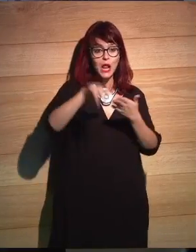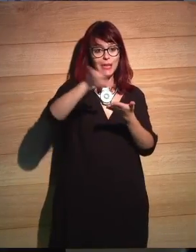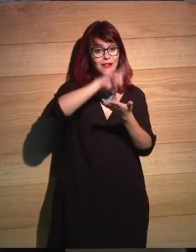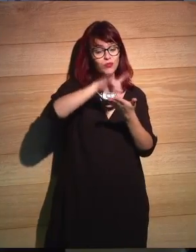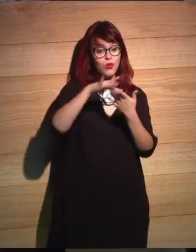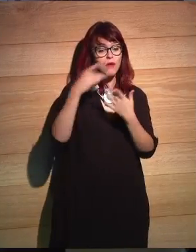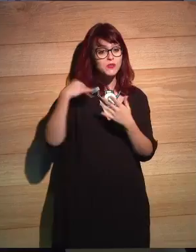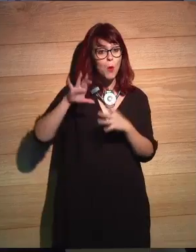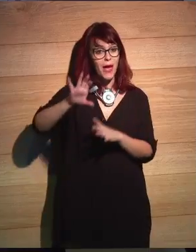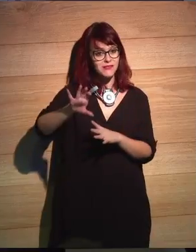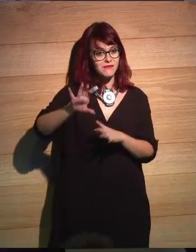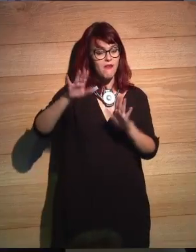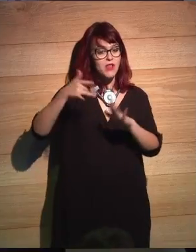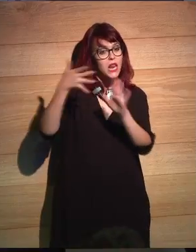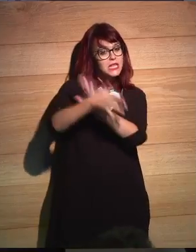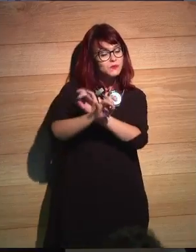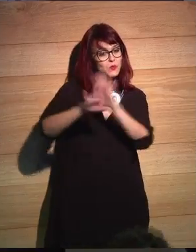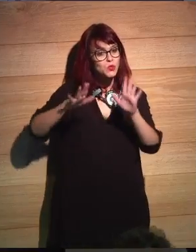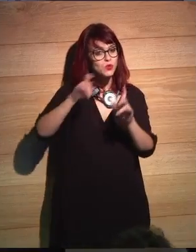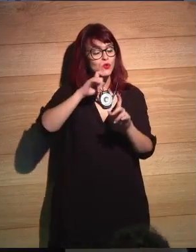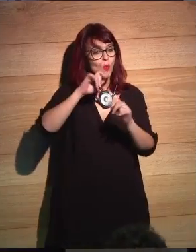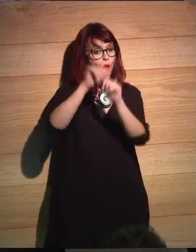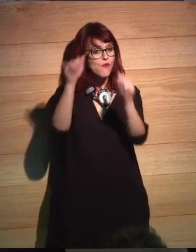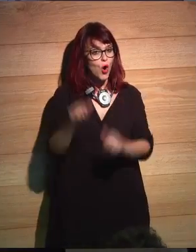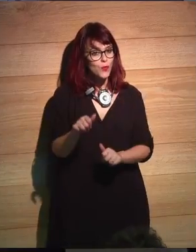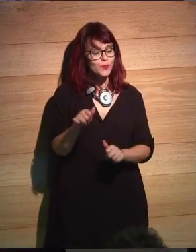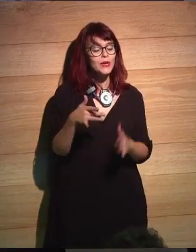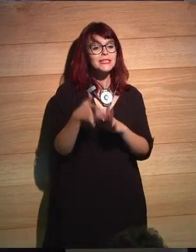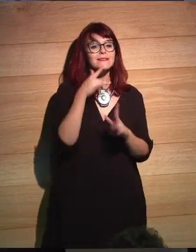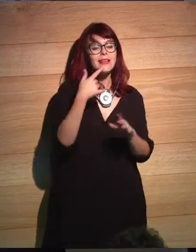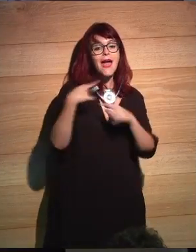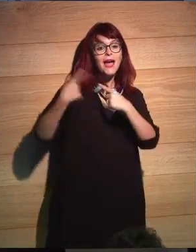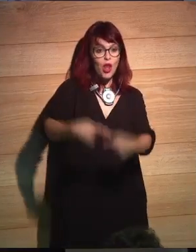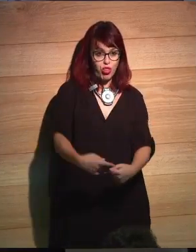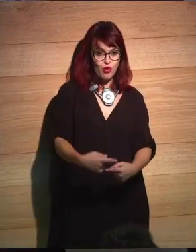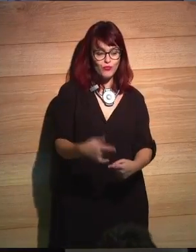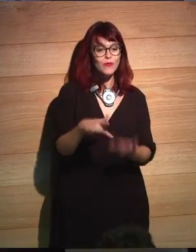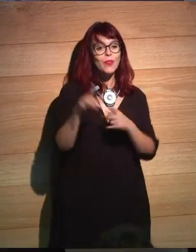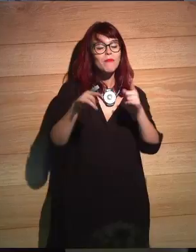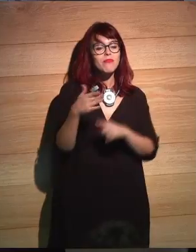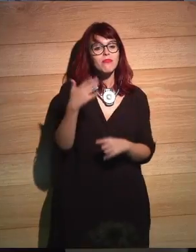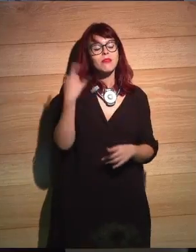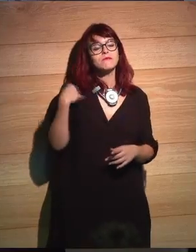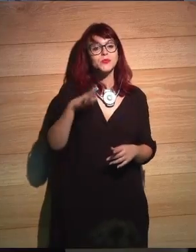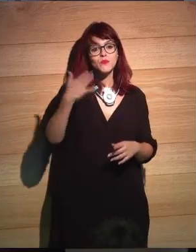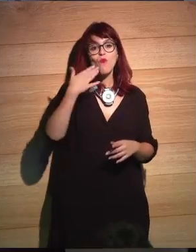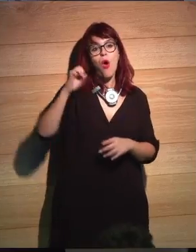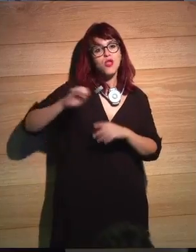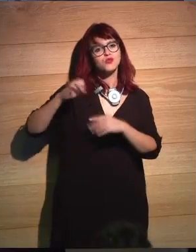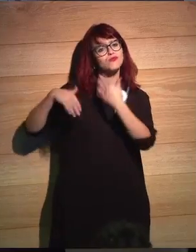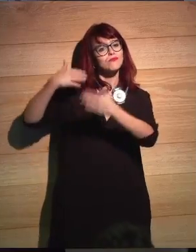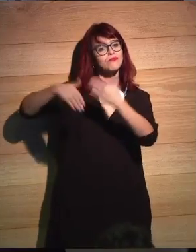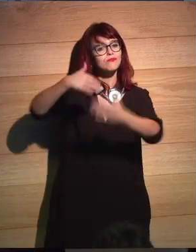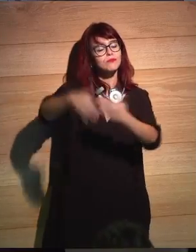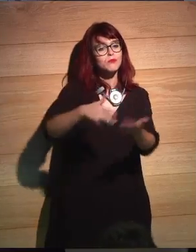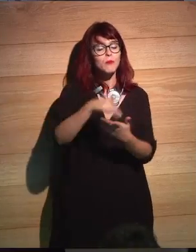brought about the topic of the interests of each country changing as generations